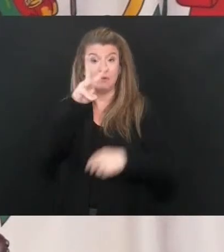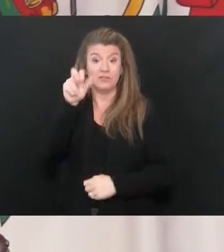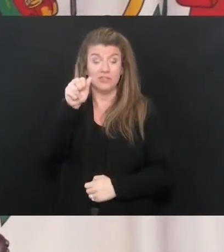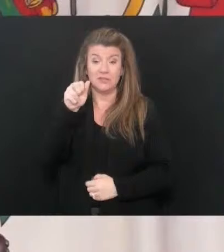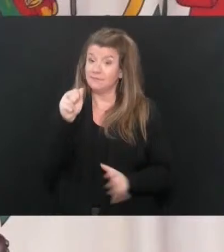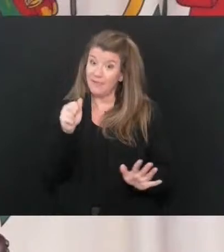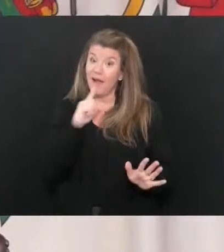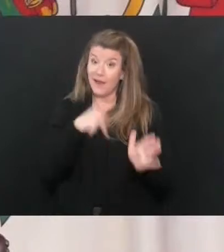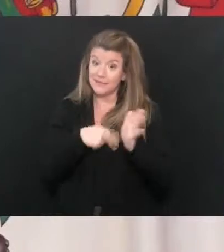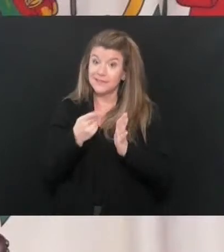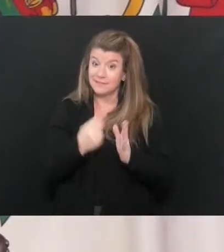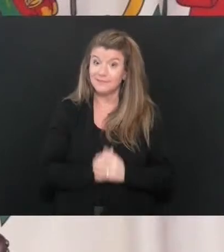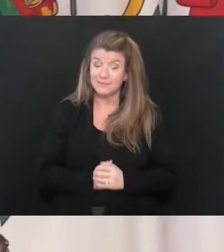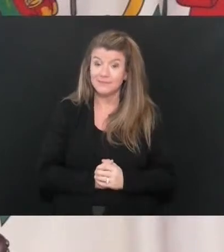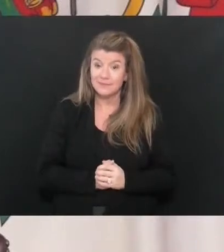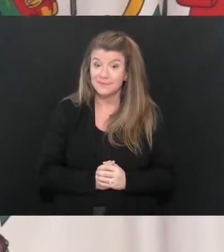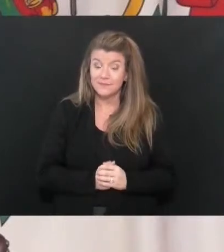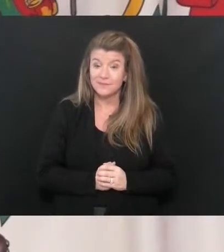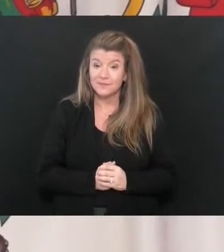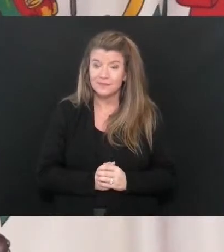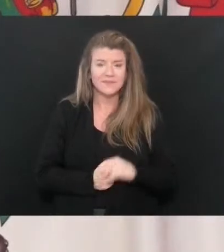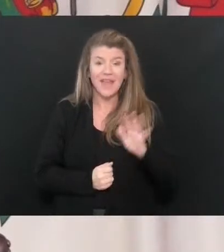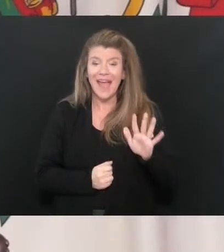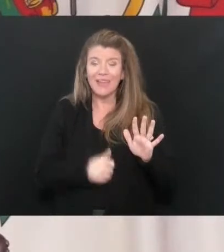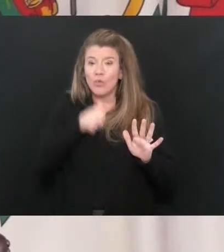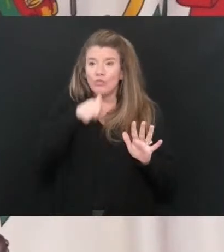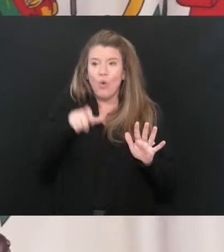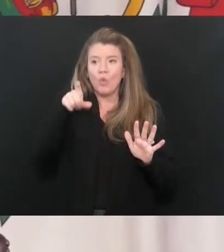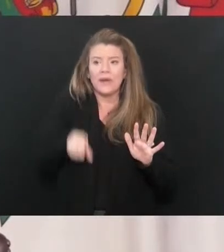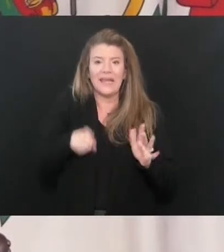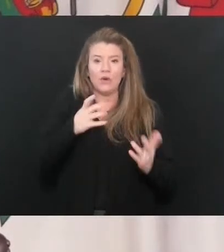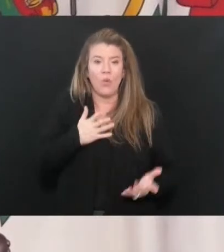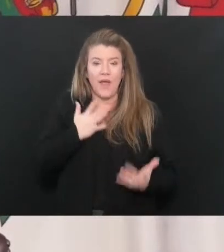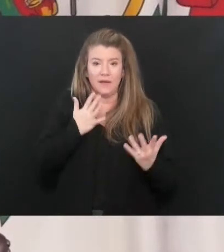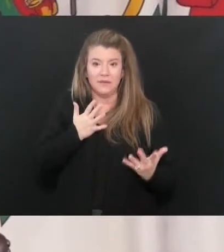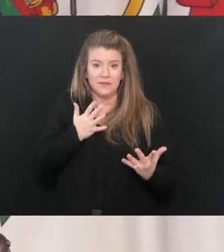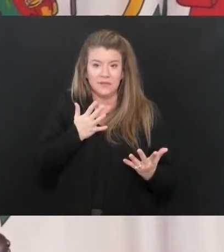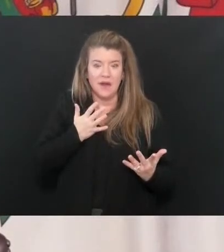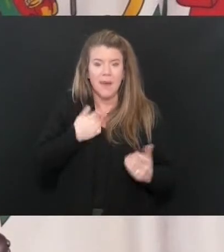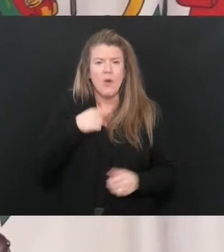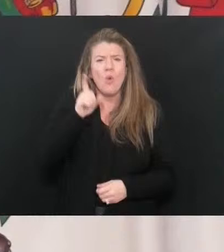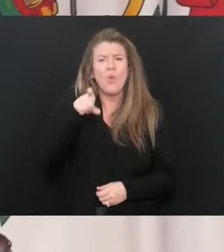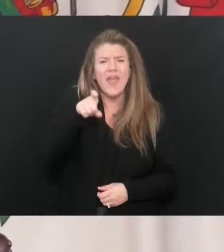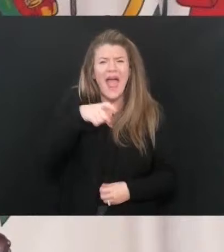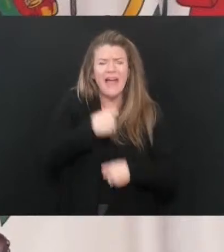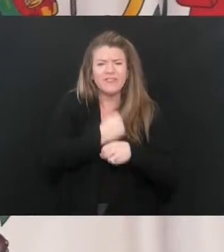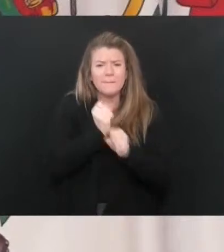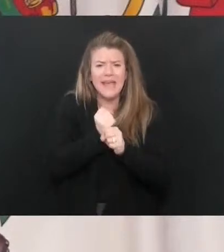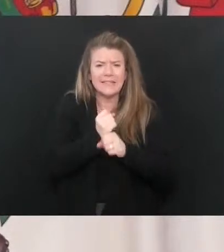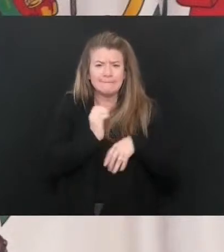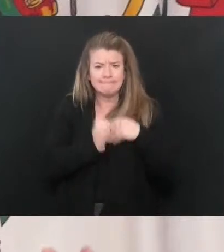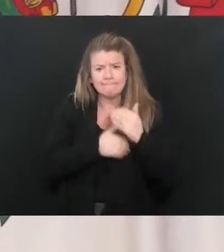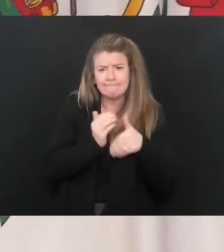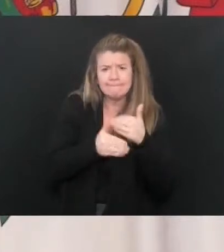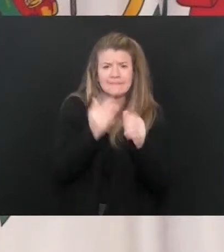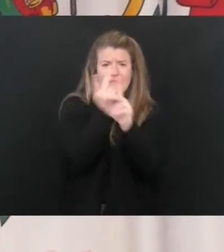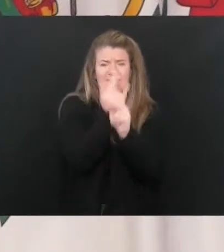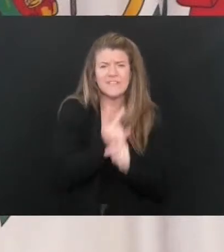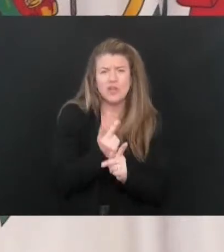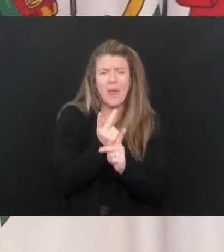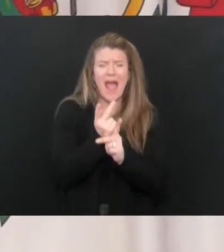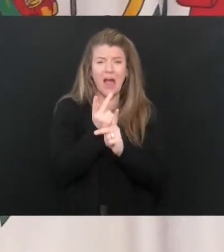out. We don't need to wait. But we've got to craft this thing to where we're